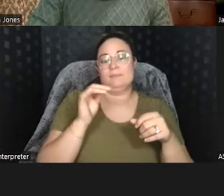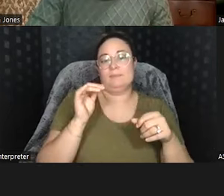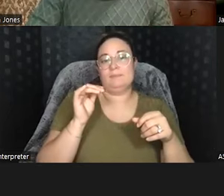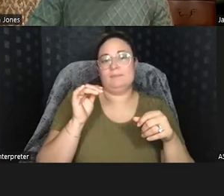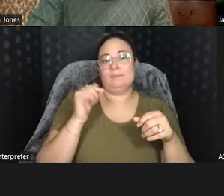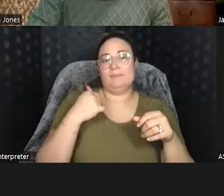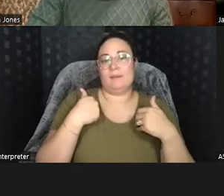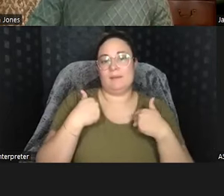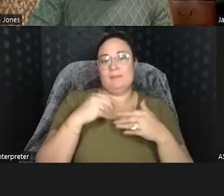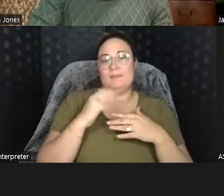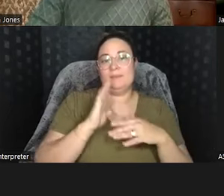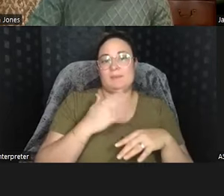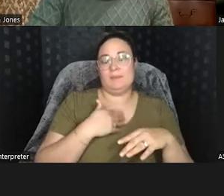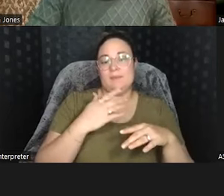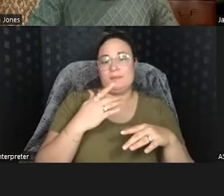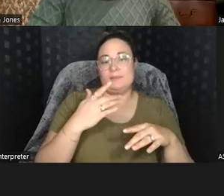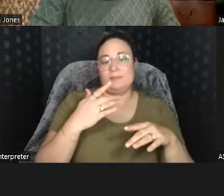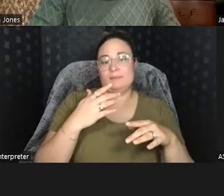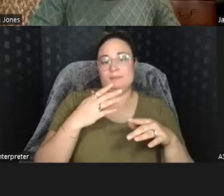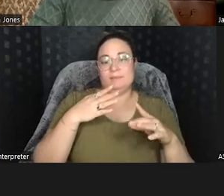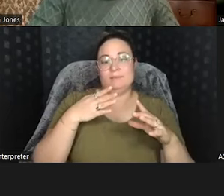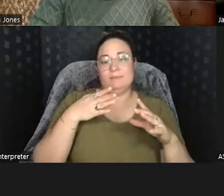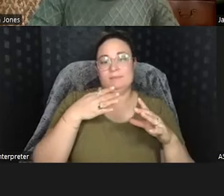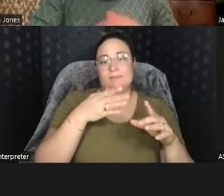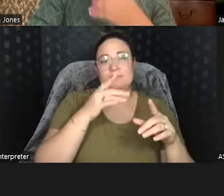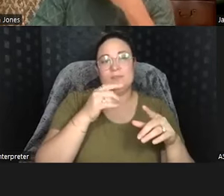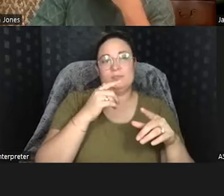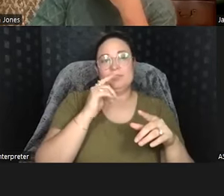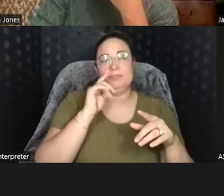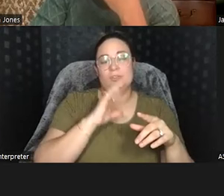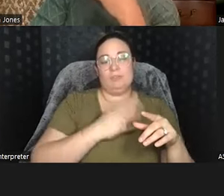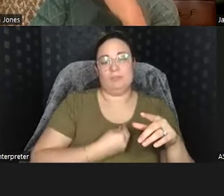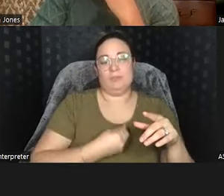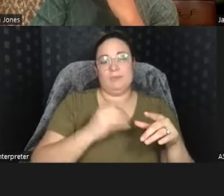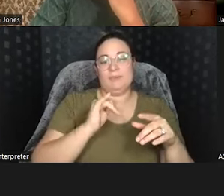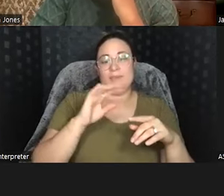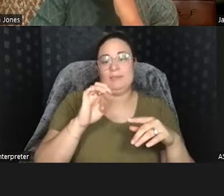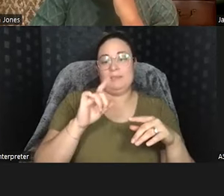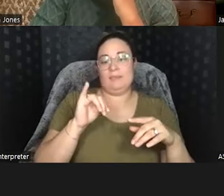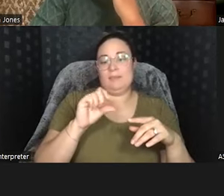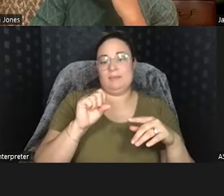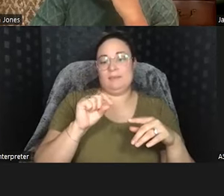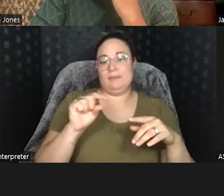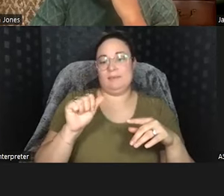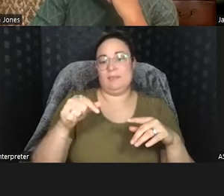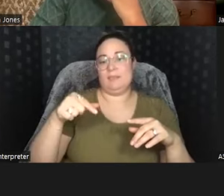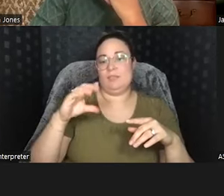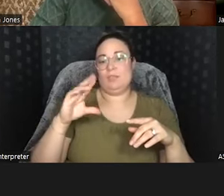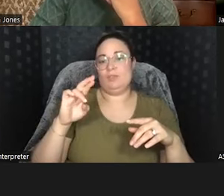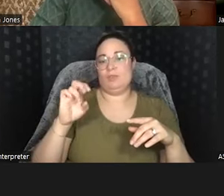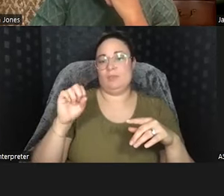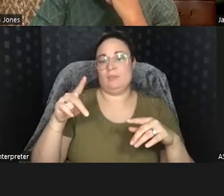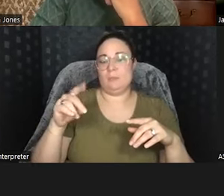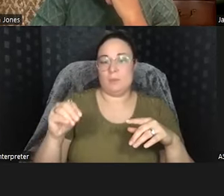in our favor, thanks to a lot of other trans activists such as Elisa Crespo, is our